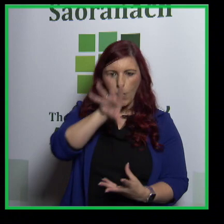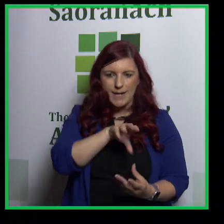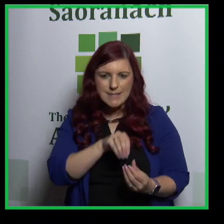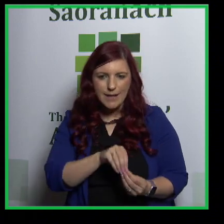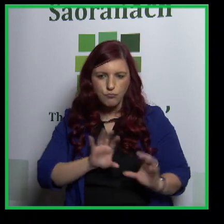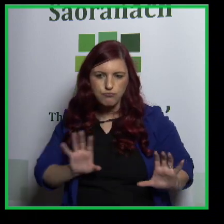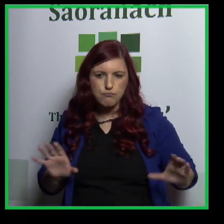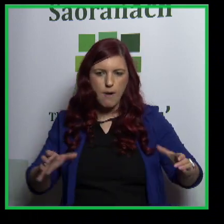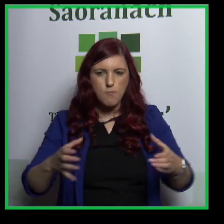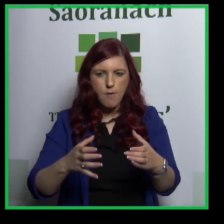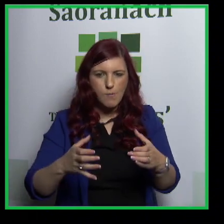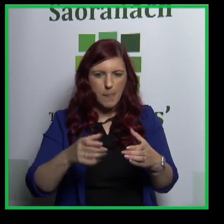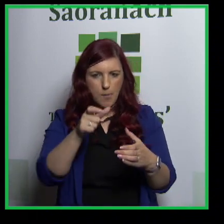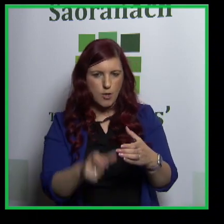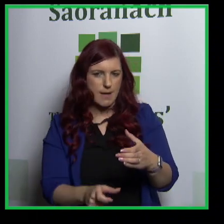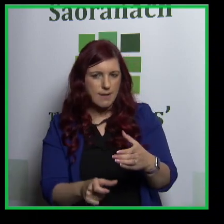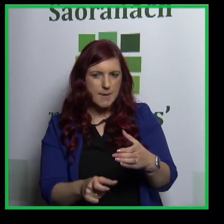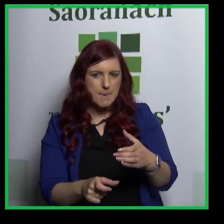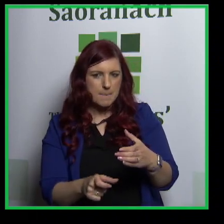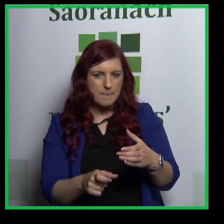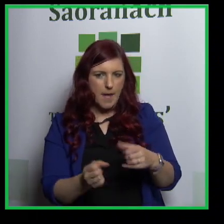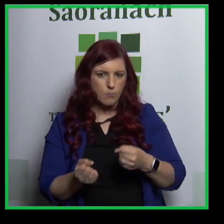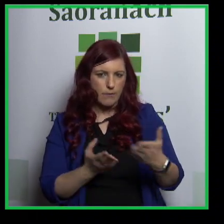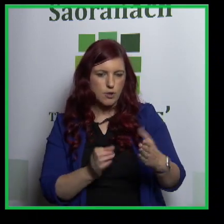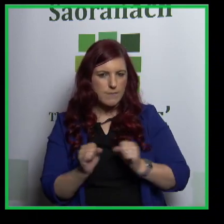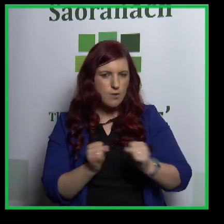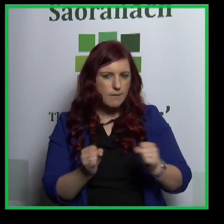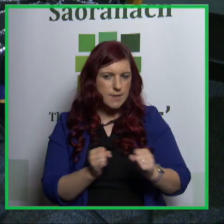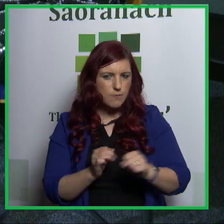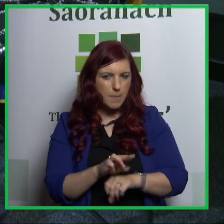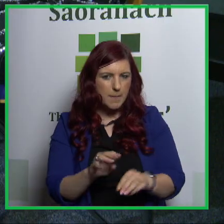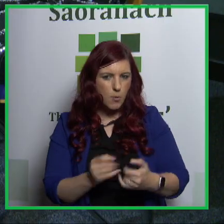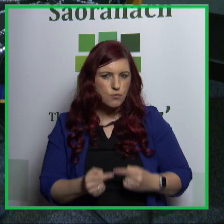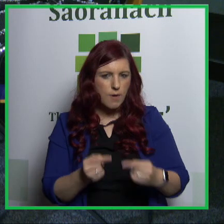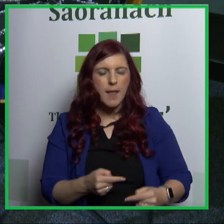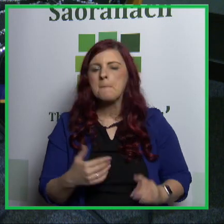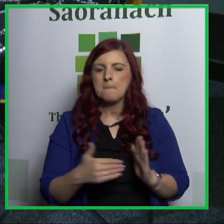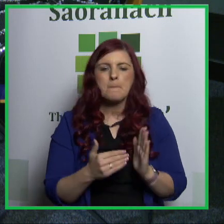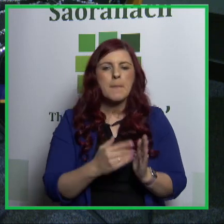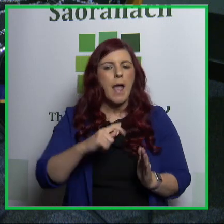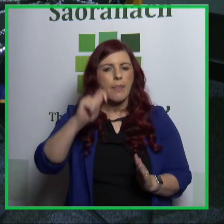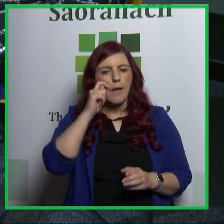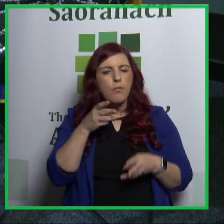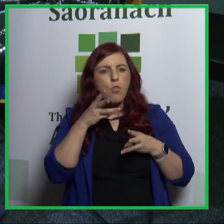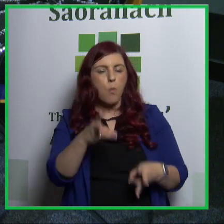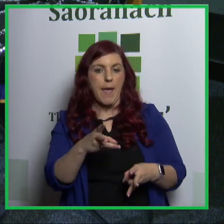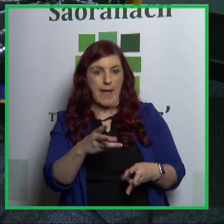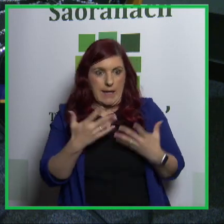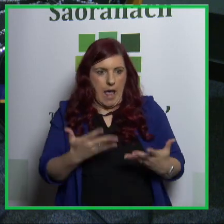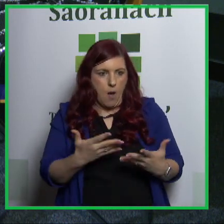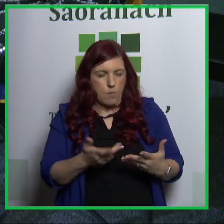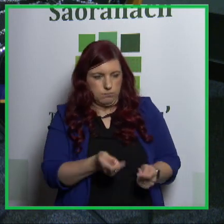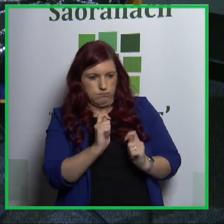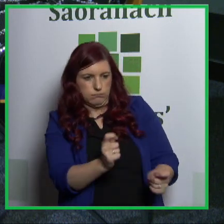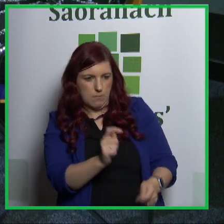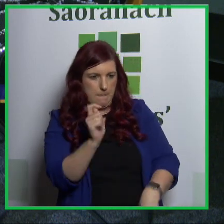wraparound, and the services for people who are struggling. I think the way it's criminalised at the moment, I'll bring you